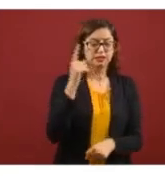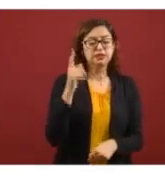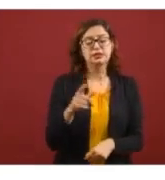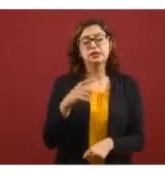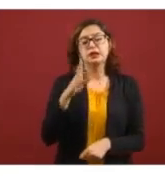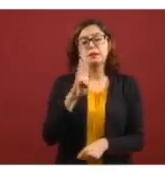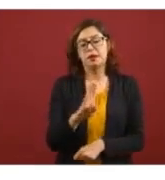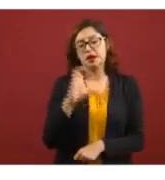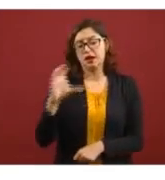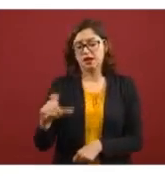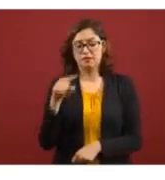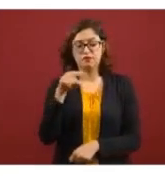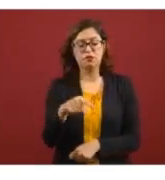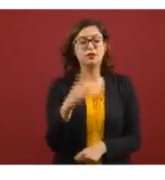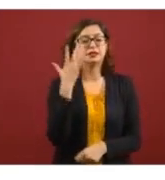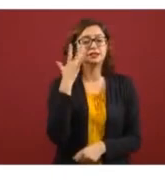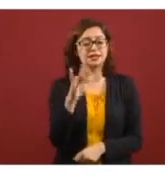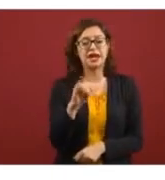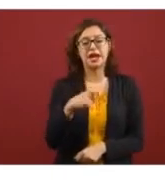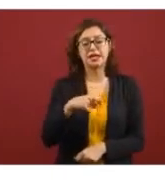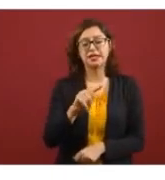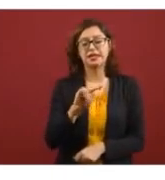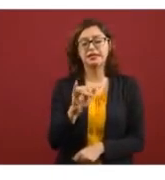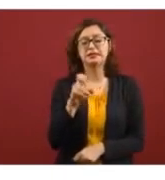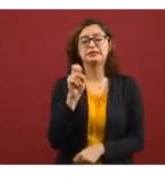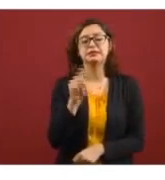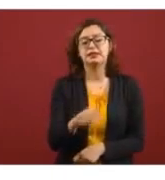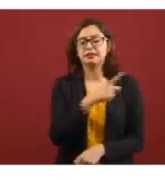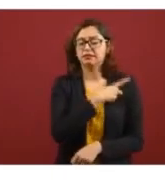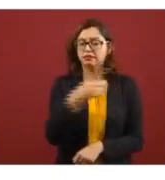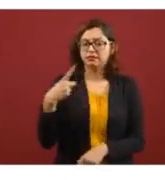Construction of medical residences,